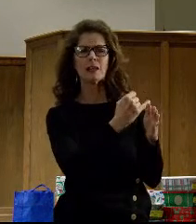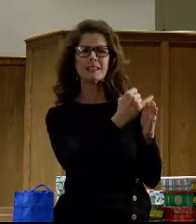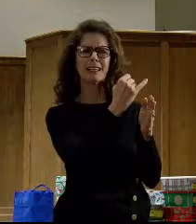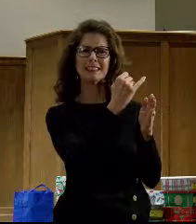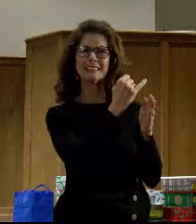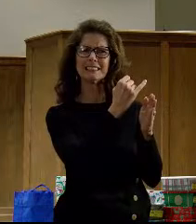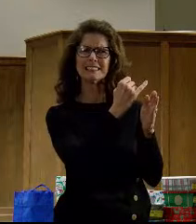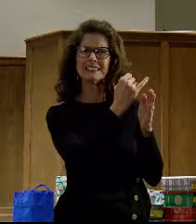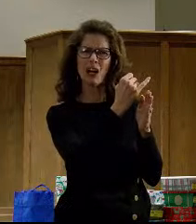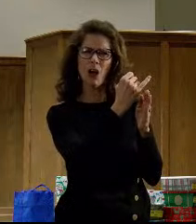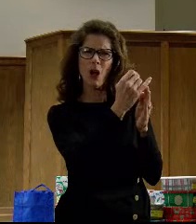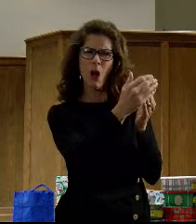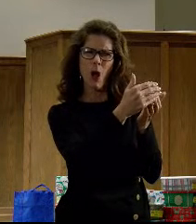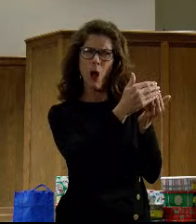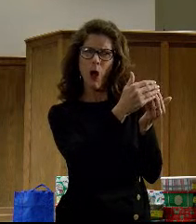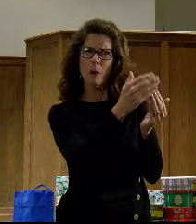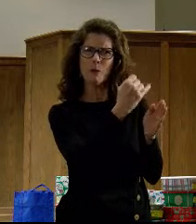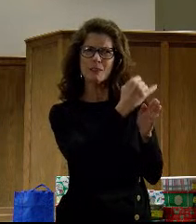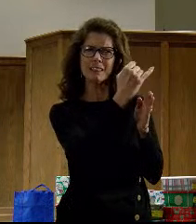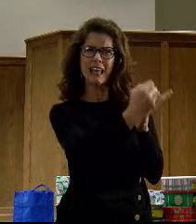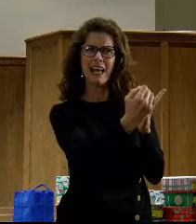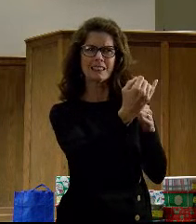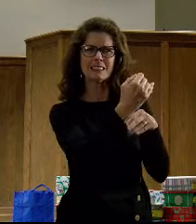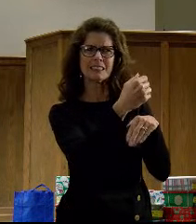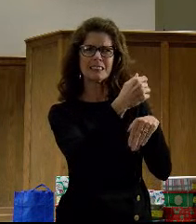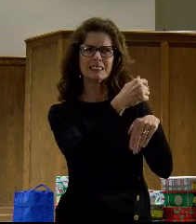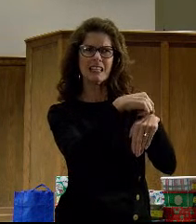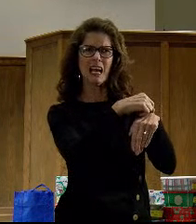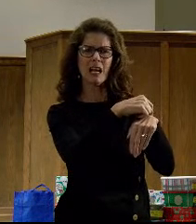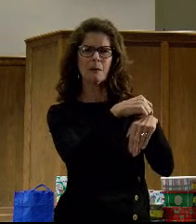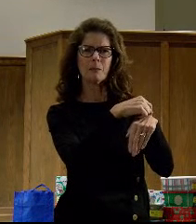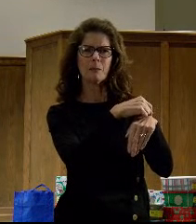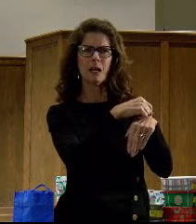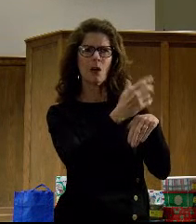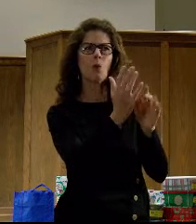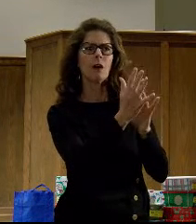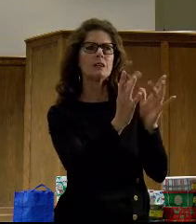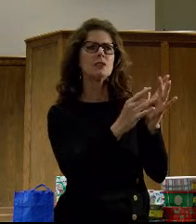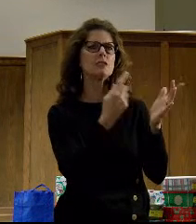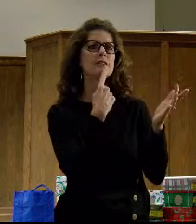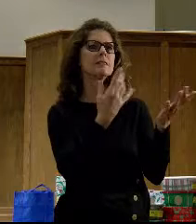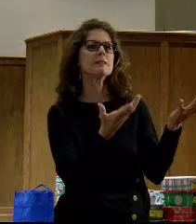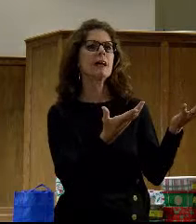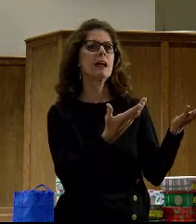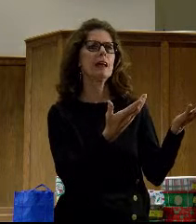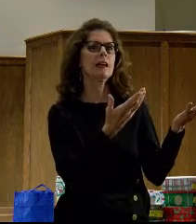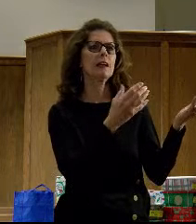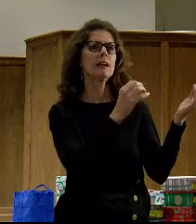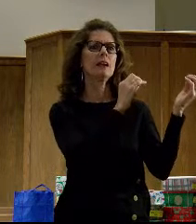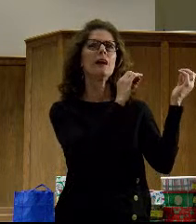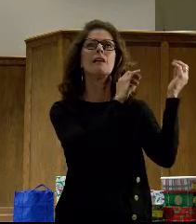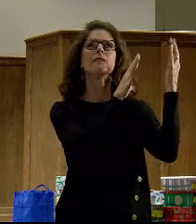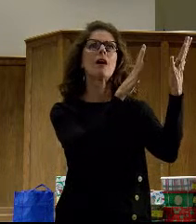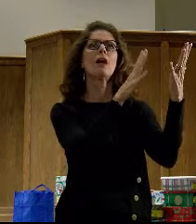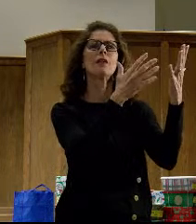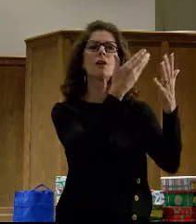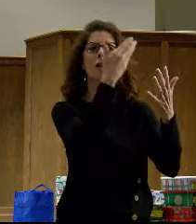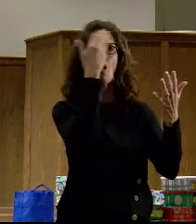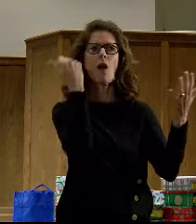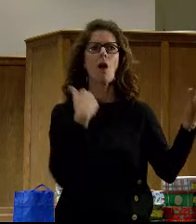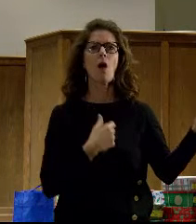on the cross. This is when he utters these words from Luke 23. Father, forgive them because they don't know what they're doing.